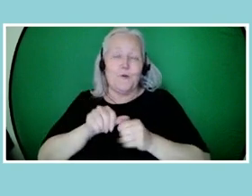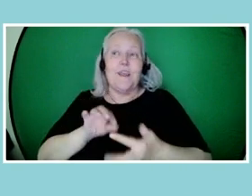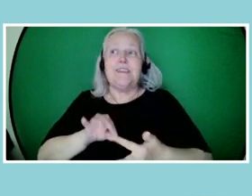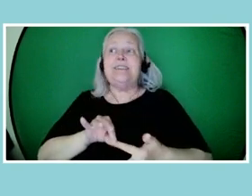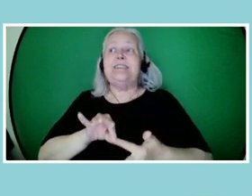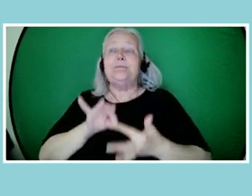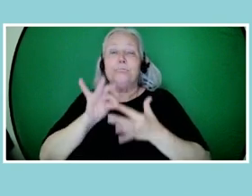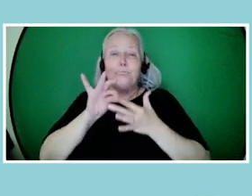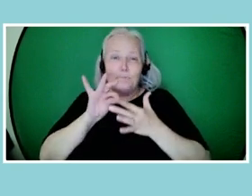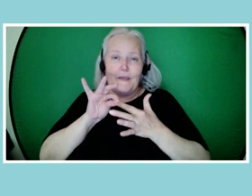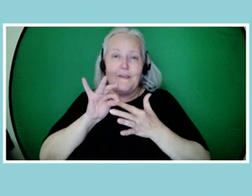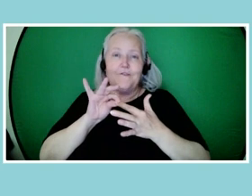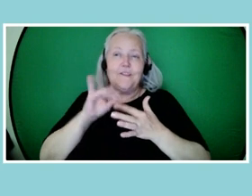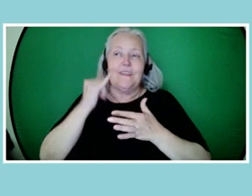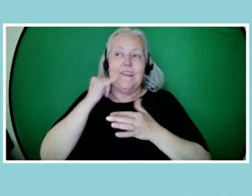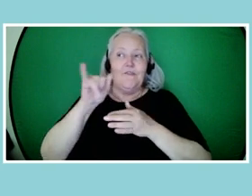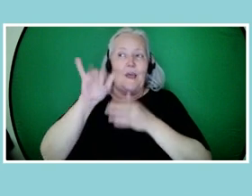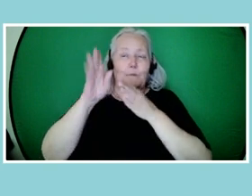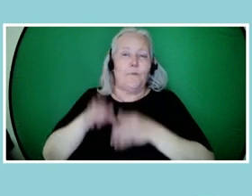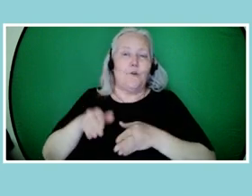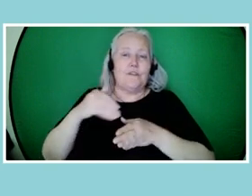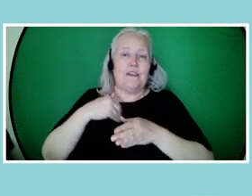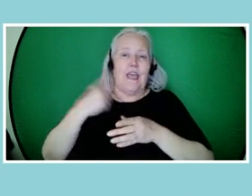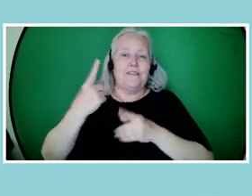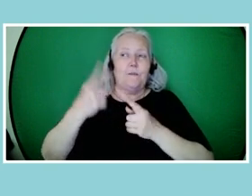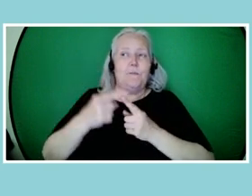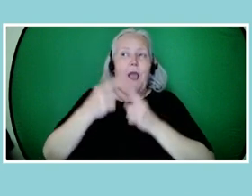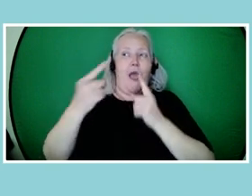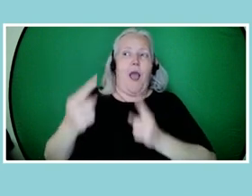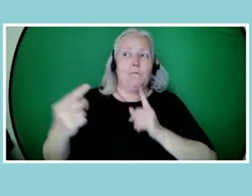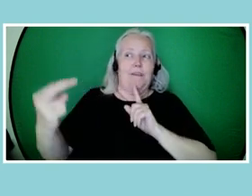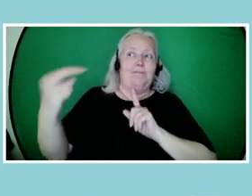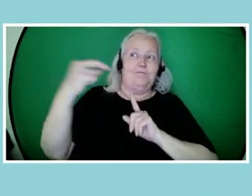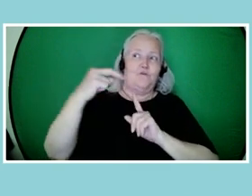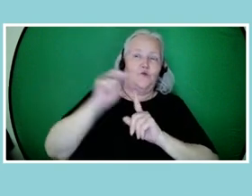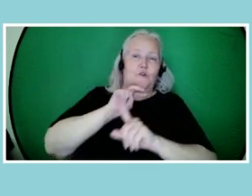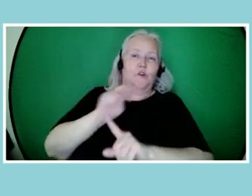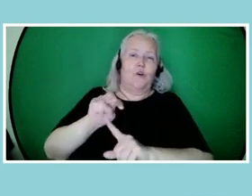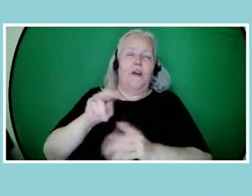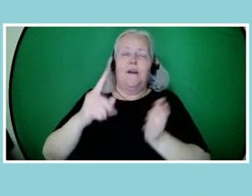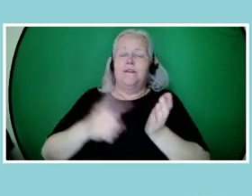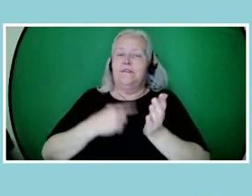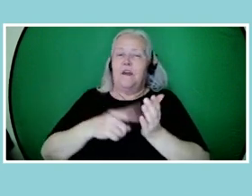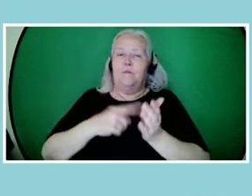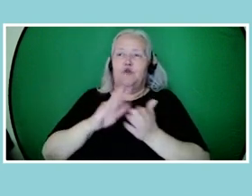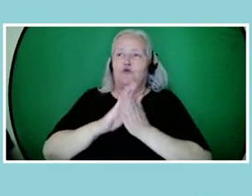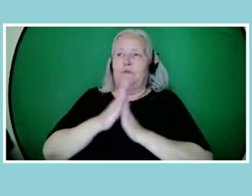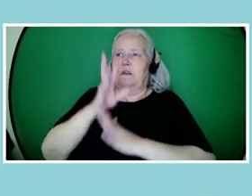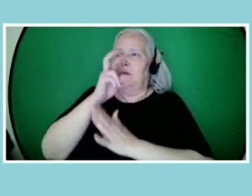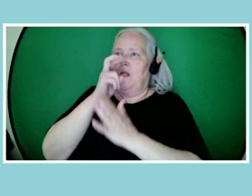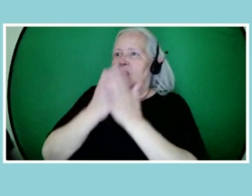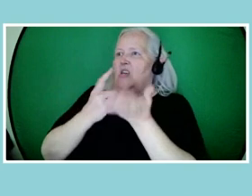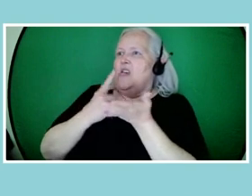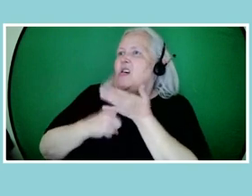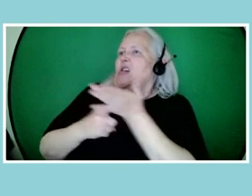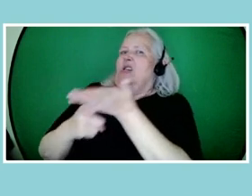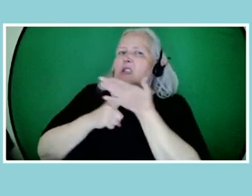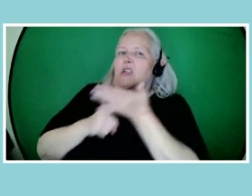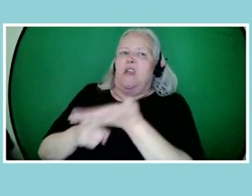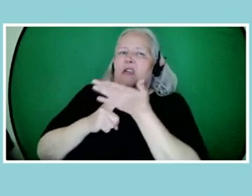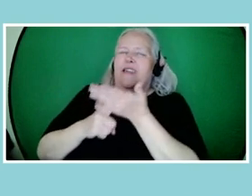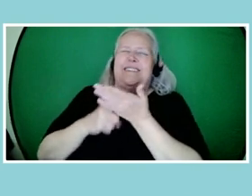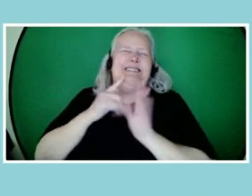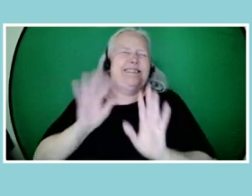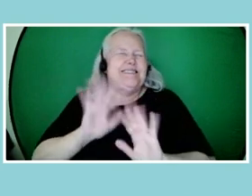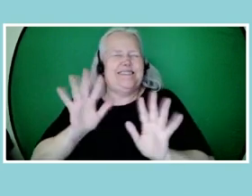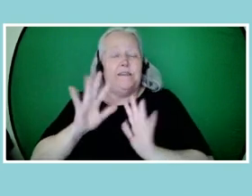has opposing viewpoints, it's so easy to get sucked in to the debate. Avoid the